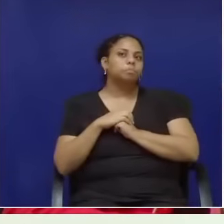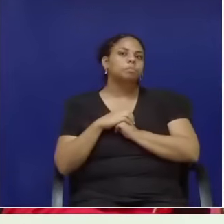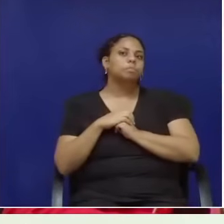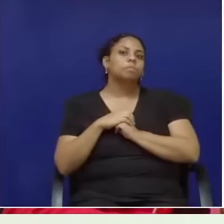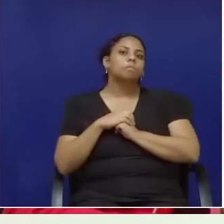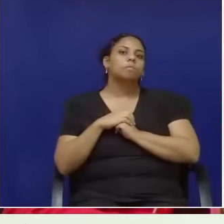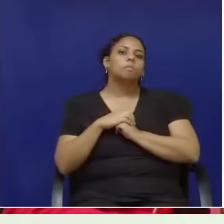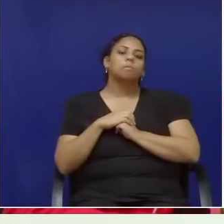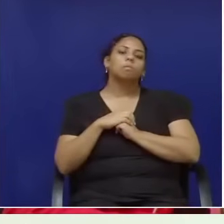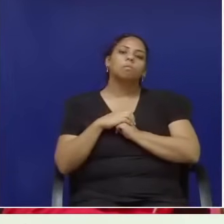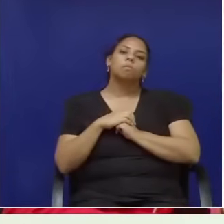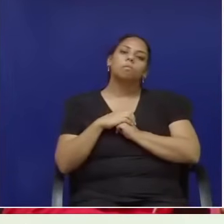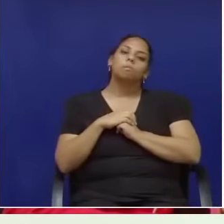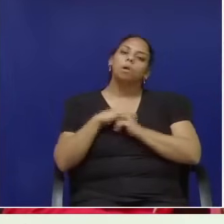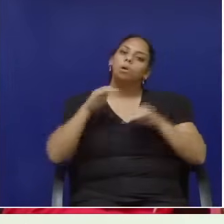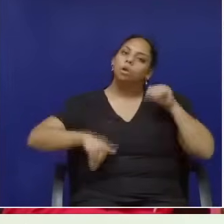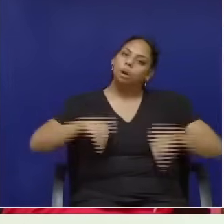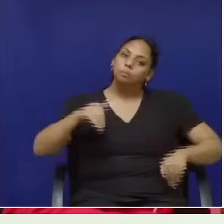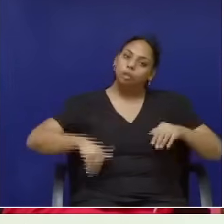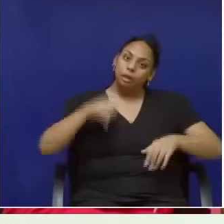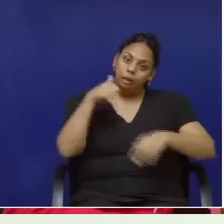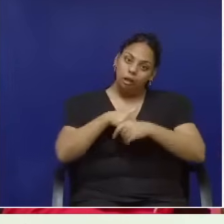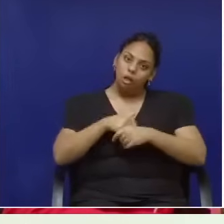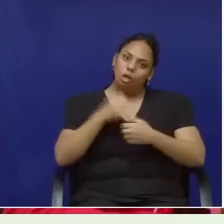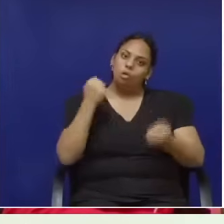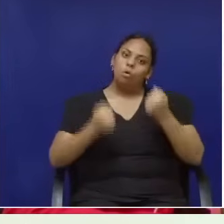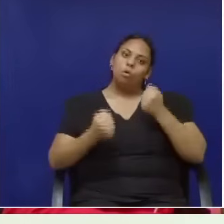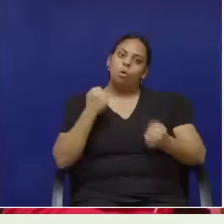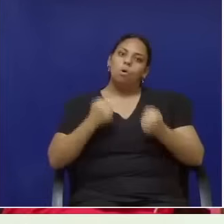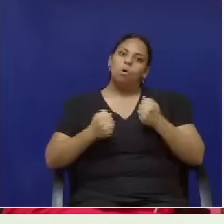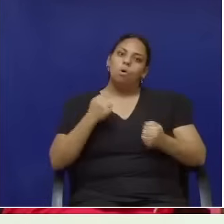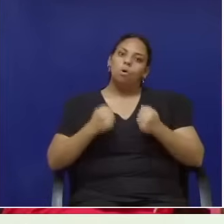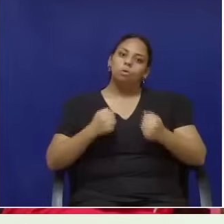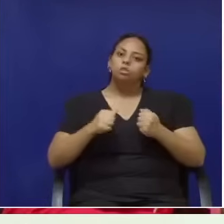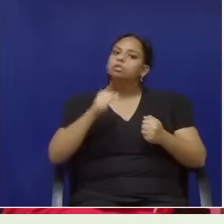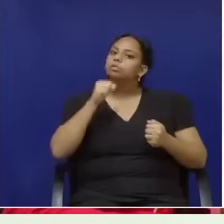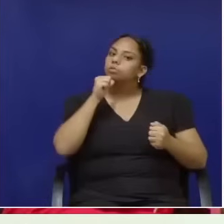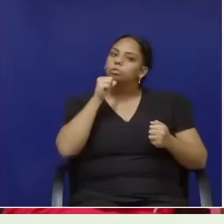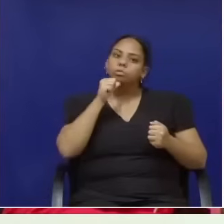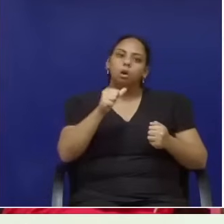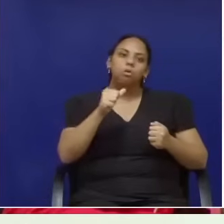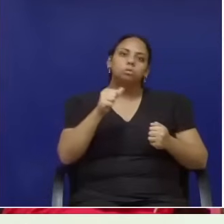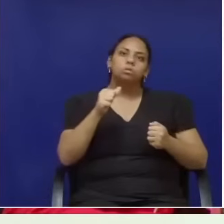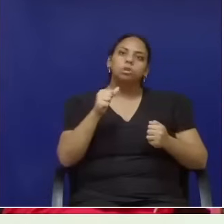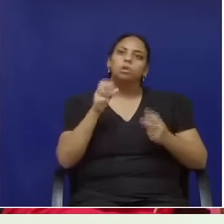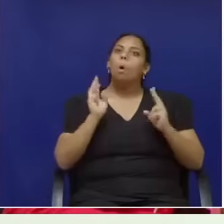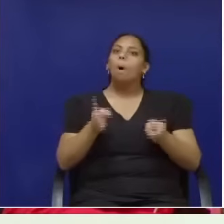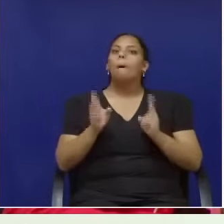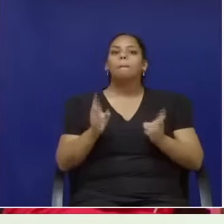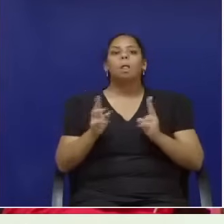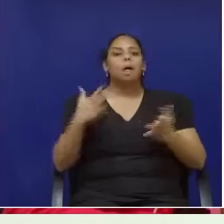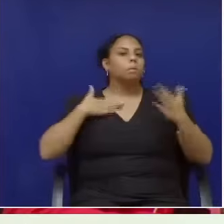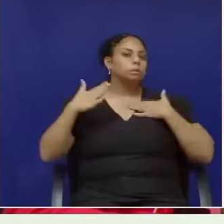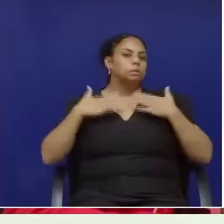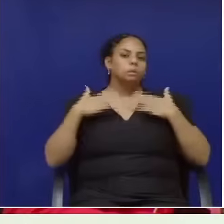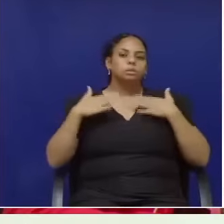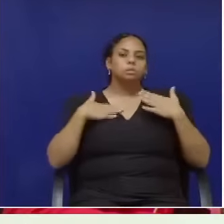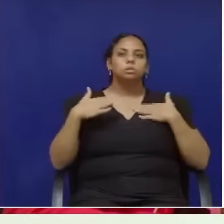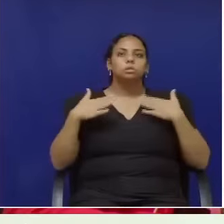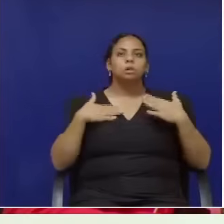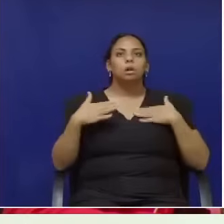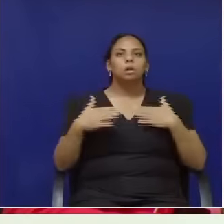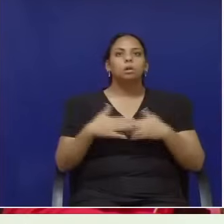corruption in the court of South Africa is not an ordinary maladministration. It is